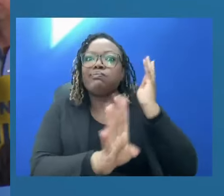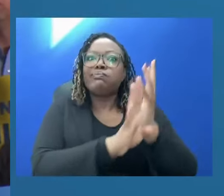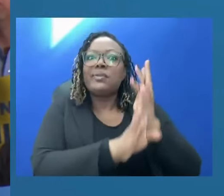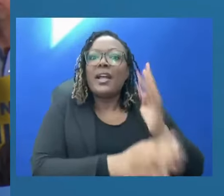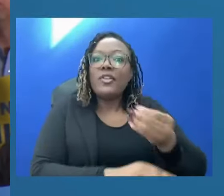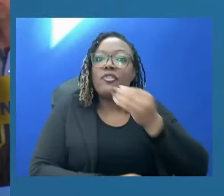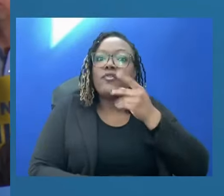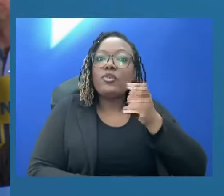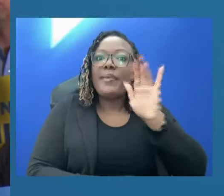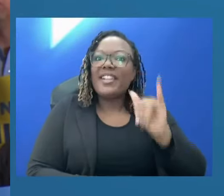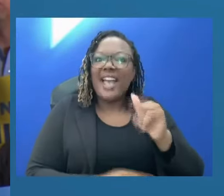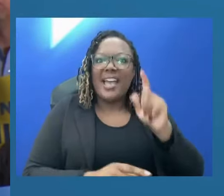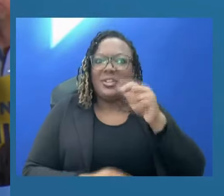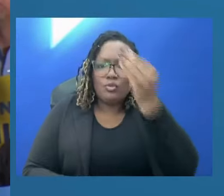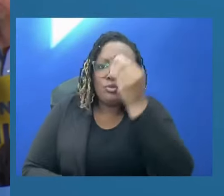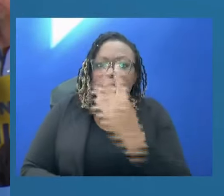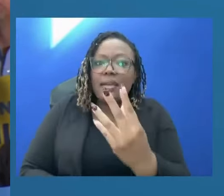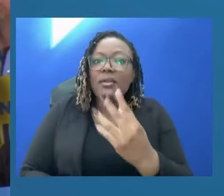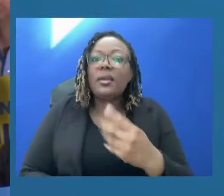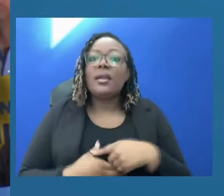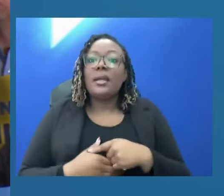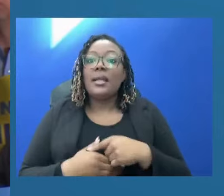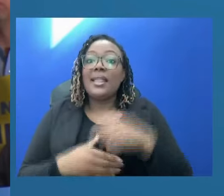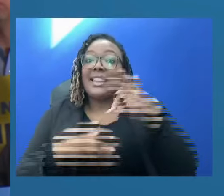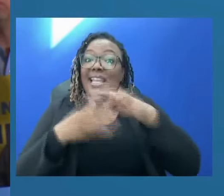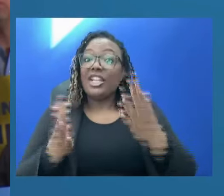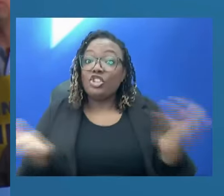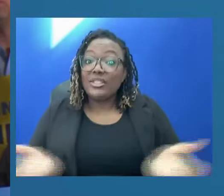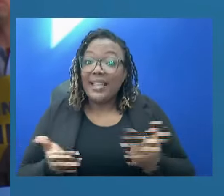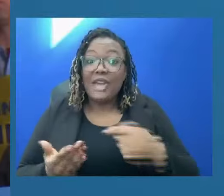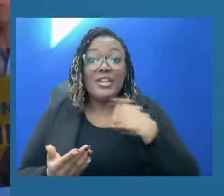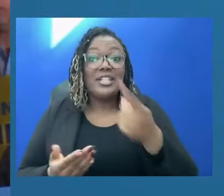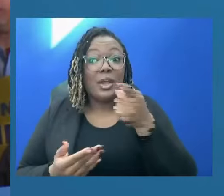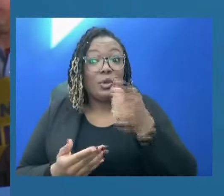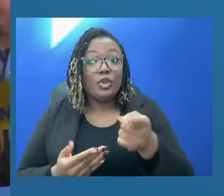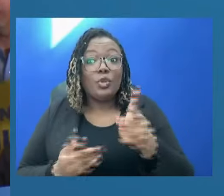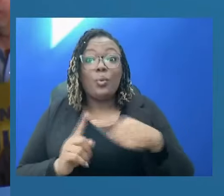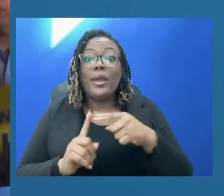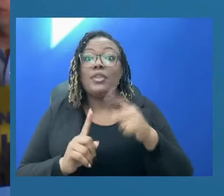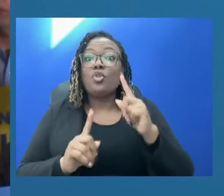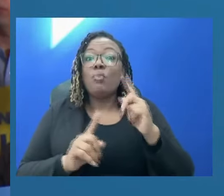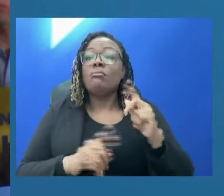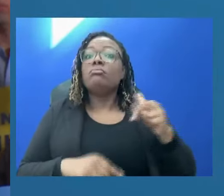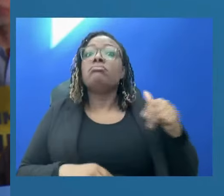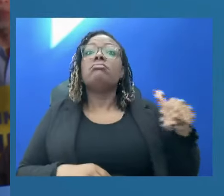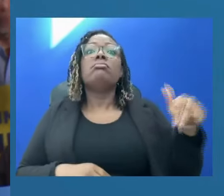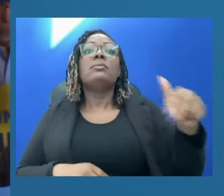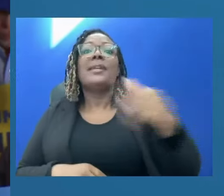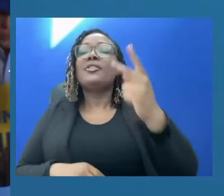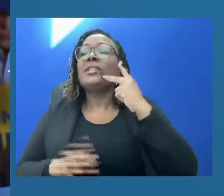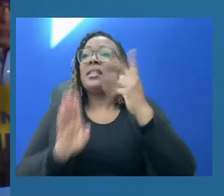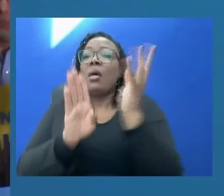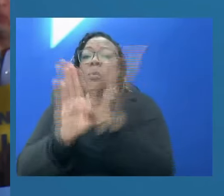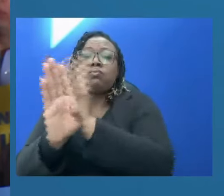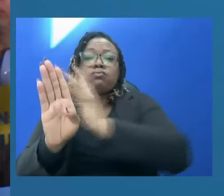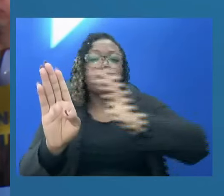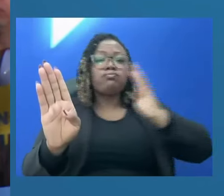I don't need to tell you. The electeds are here. I don't need to tell you when you walk around and you see the lines going around the